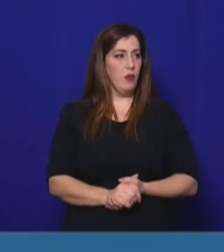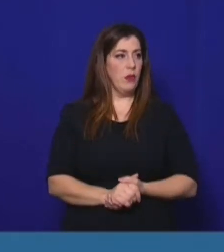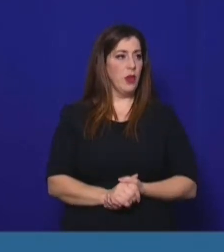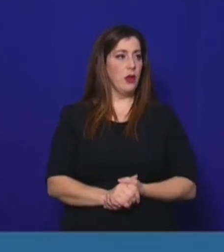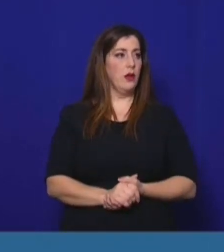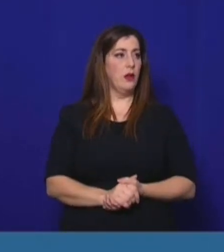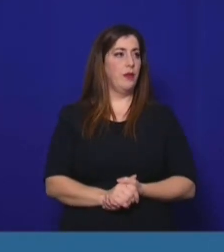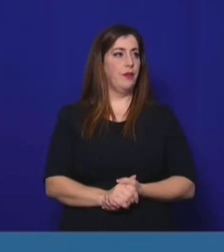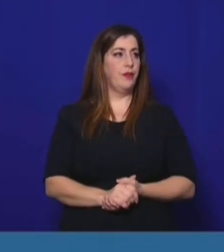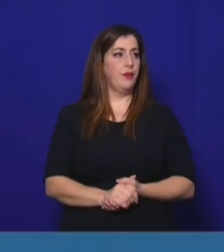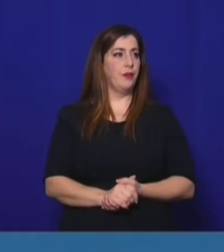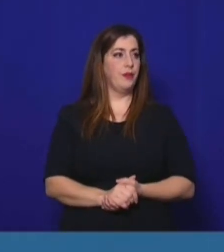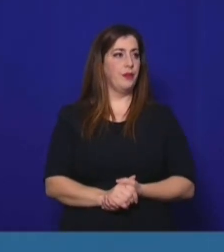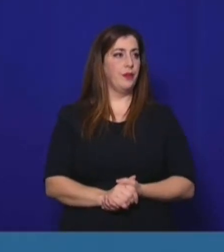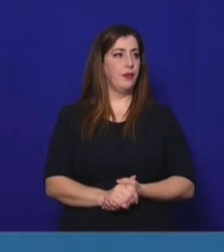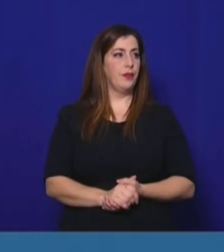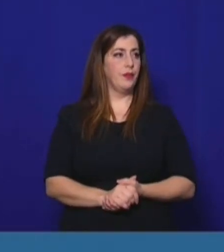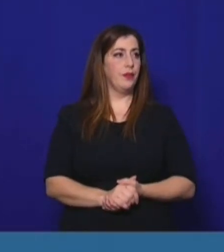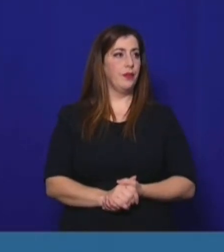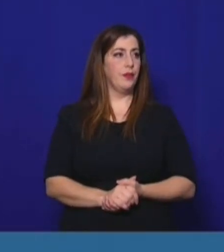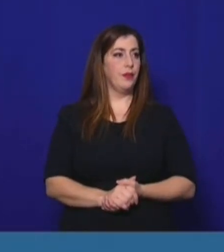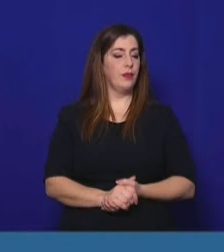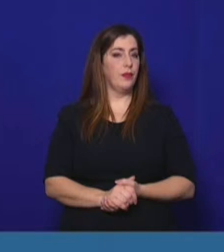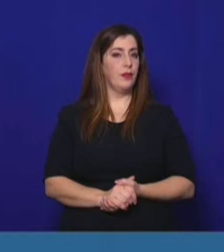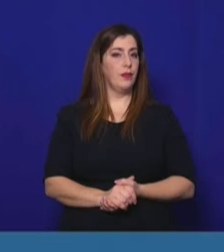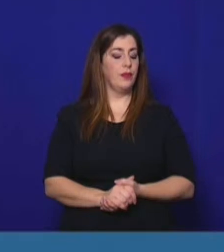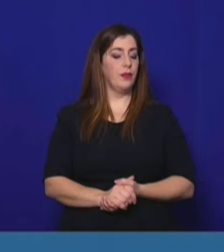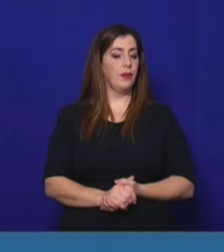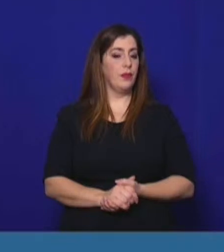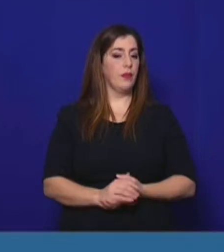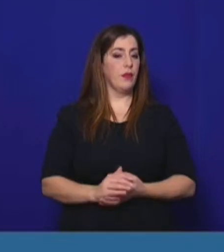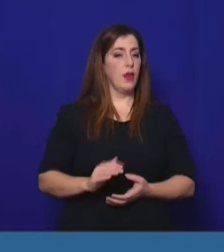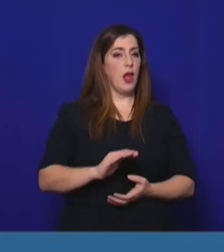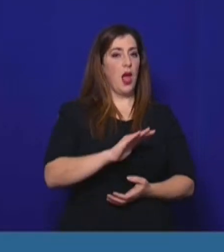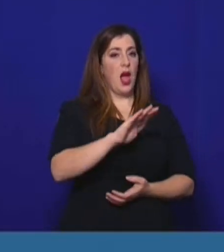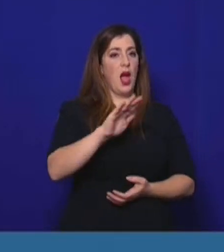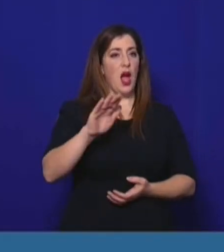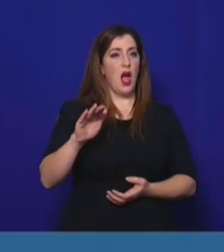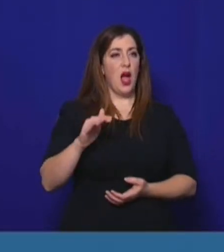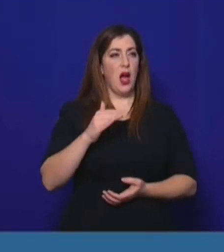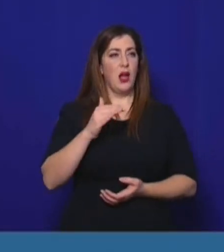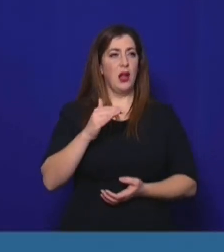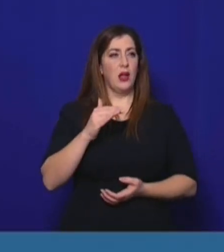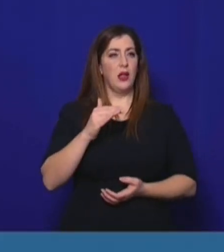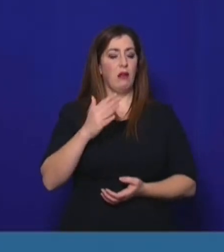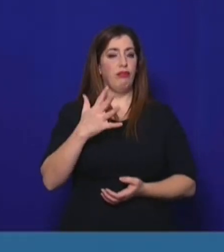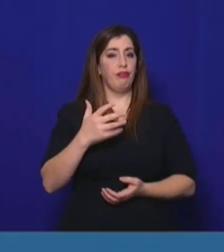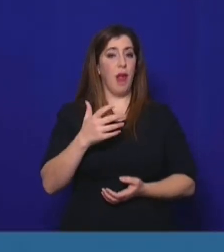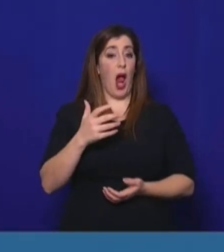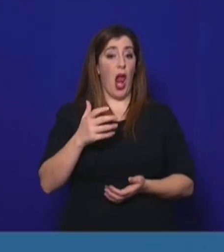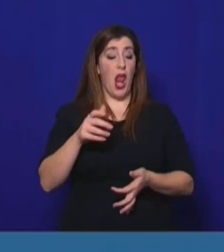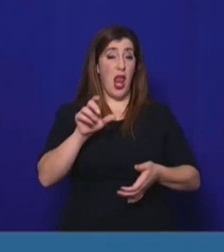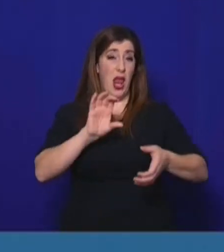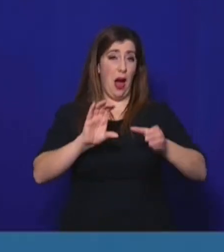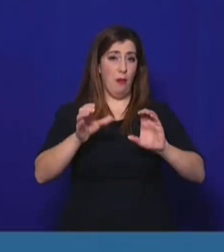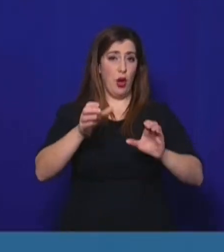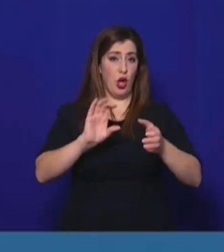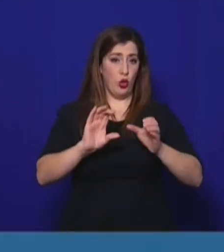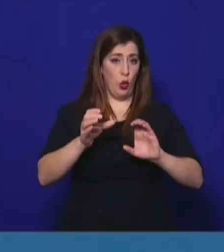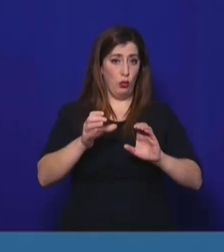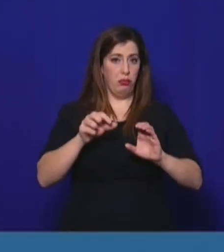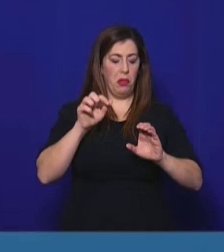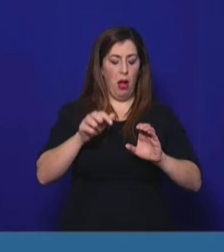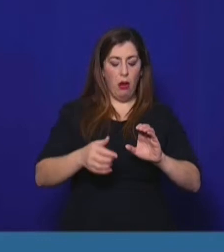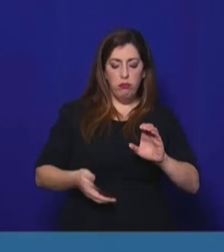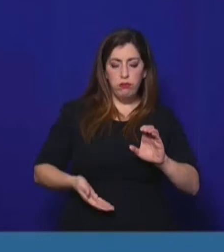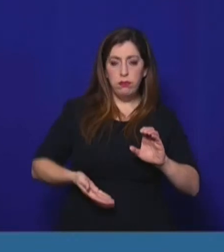taraw aħna għandna laboratorju wieħed li jirnexxielu jżid il-capacity tiegħu biex propju bħalma qegħdin taraw